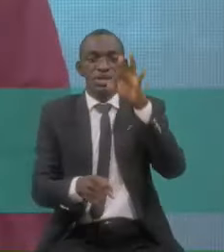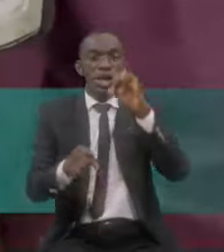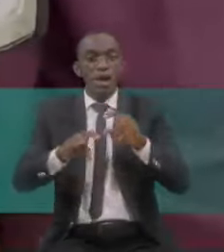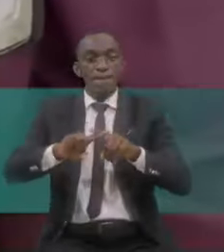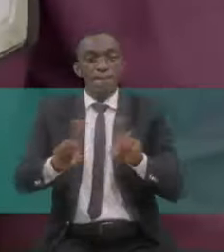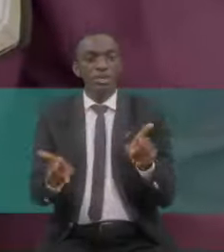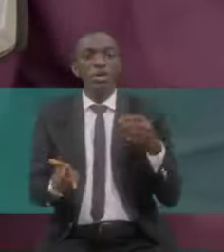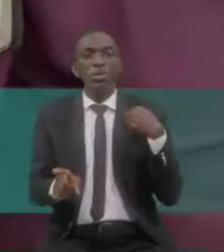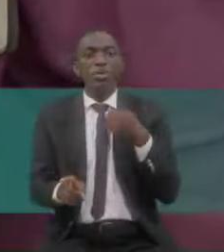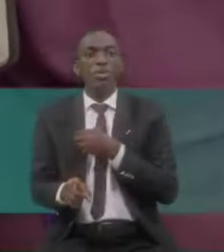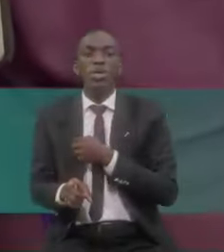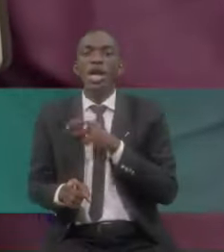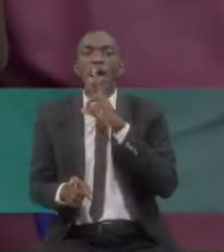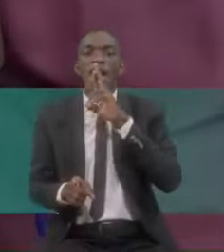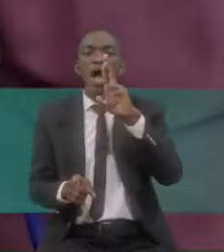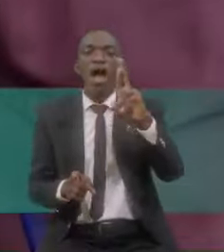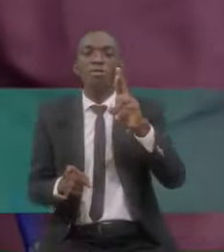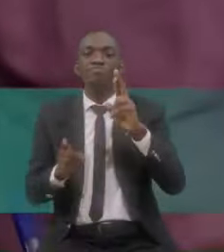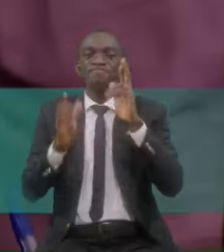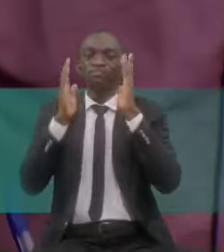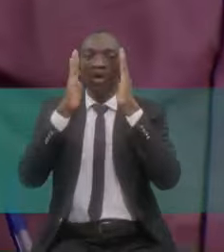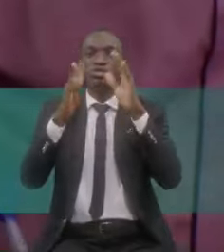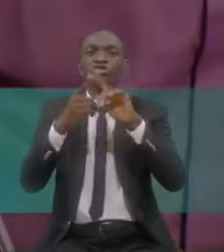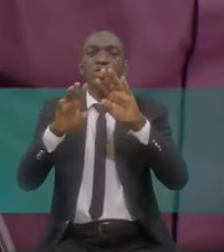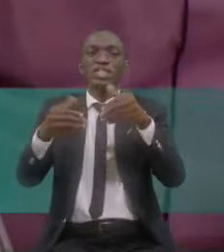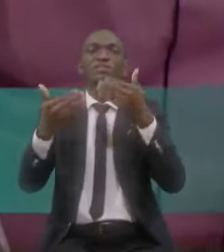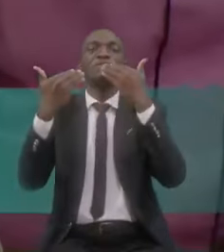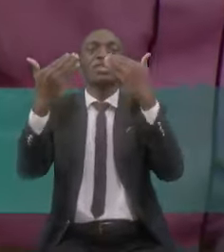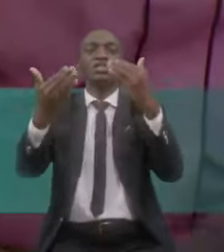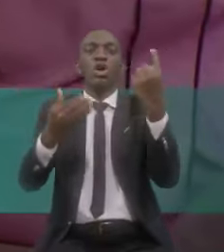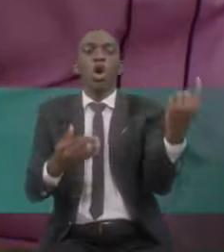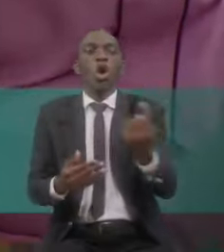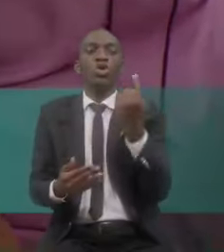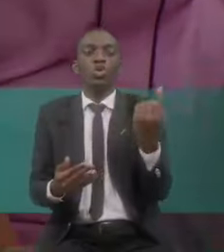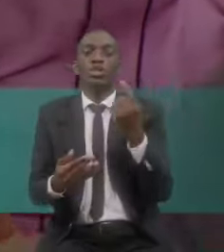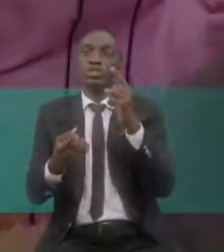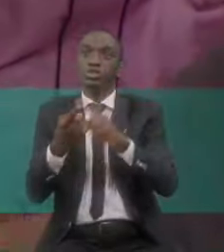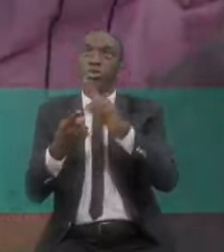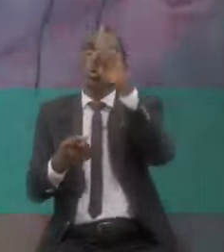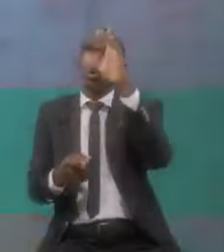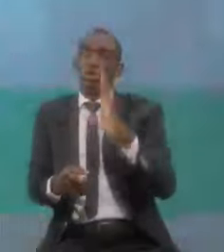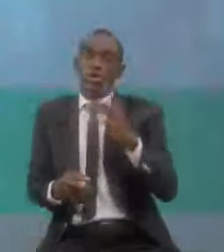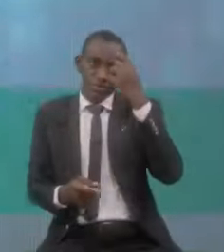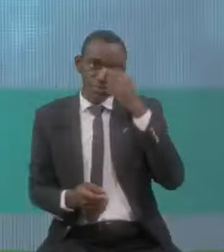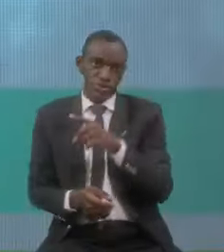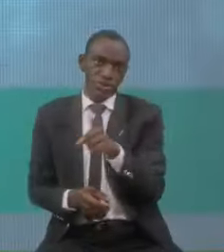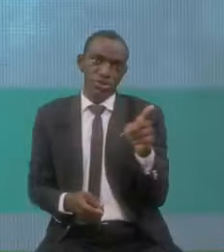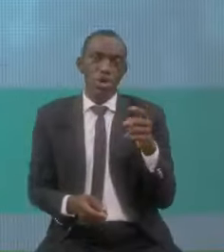thanks always to God for you. We'll always give thanks for